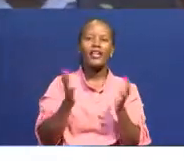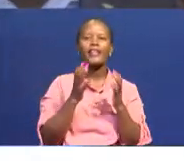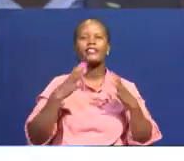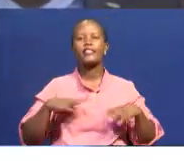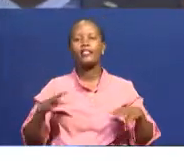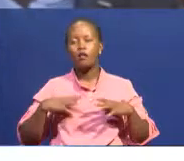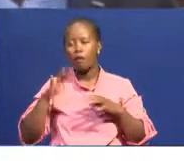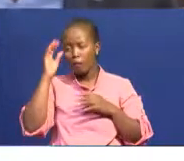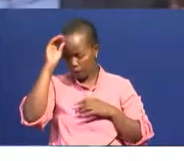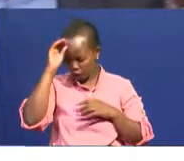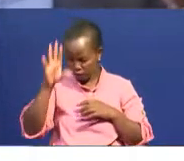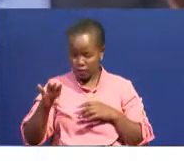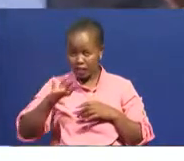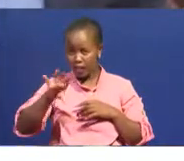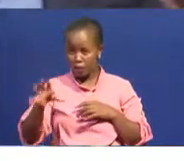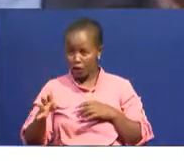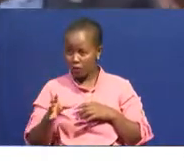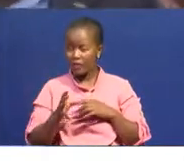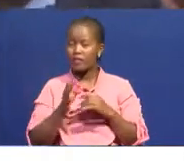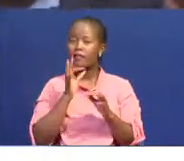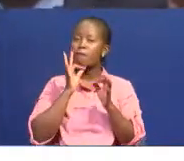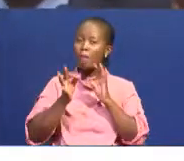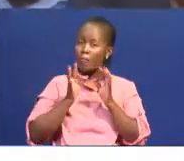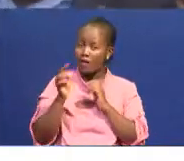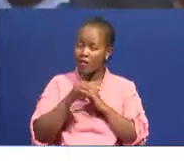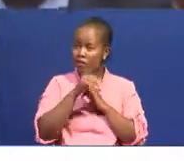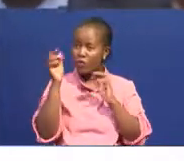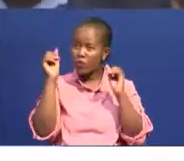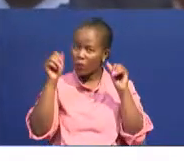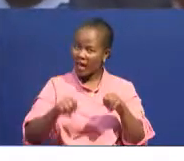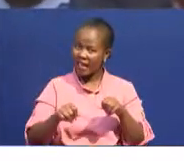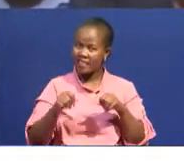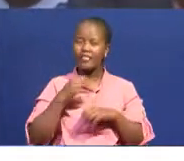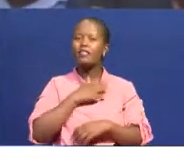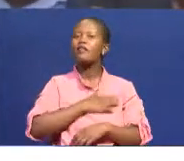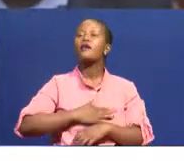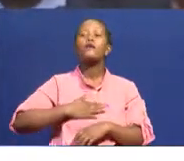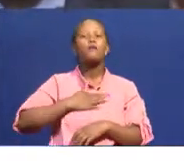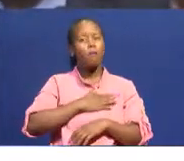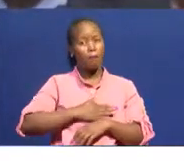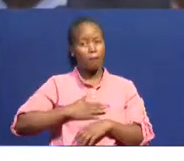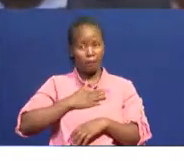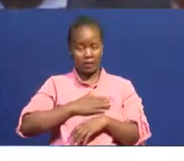Kiambu County, if you can afford, please let us all